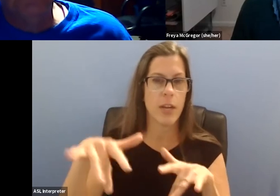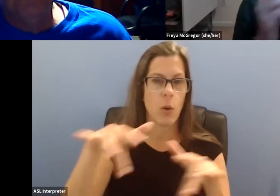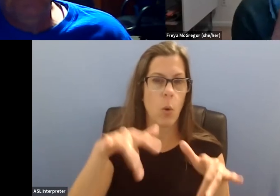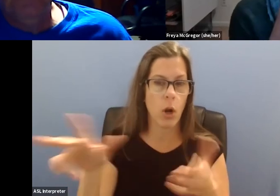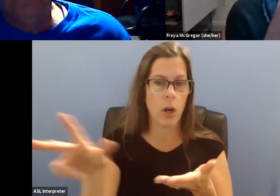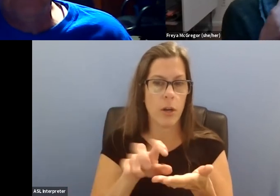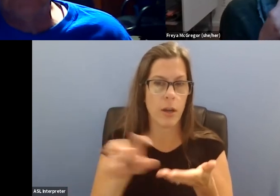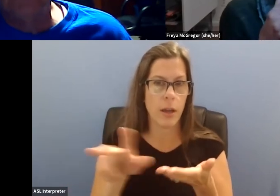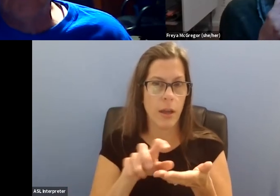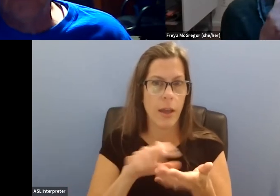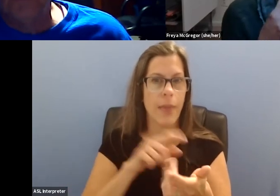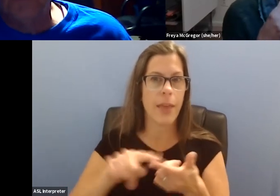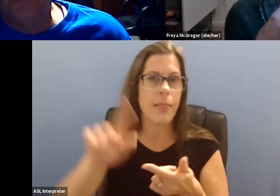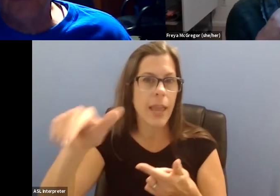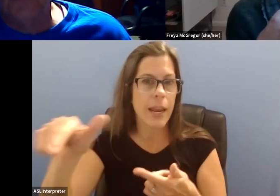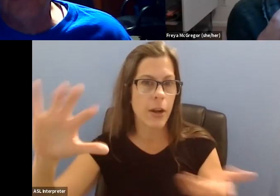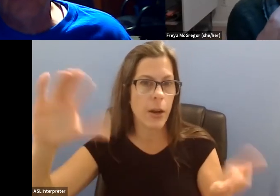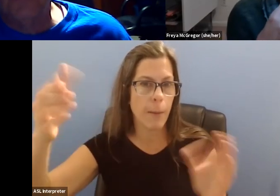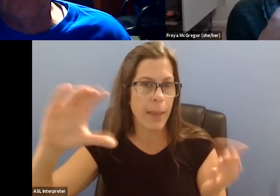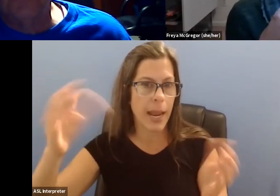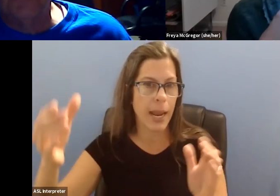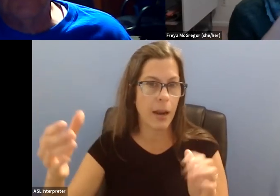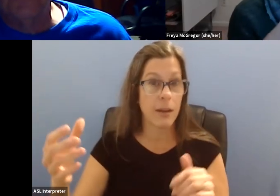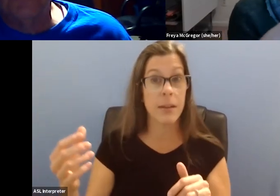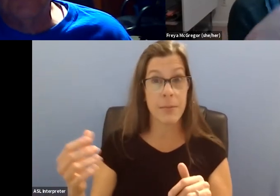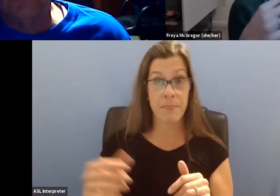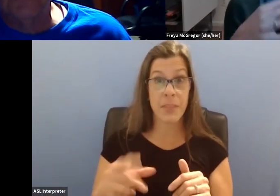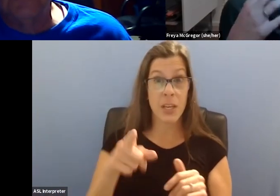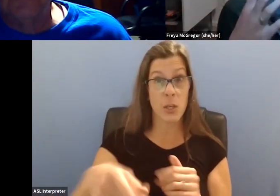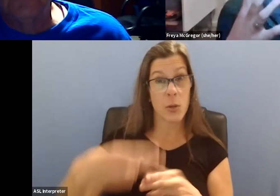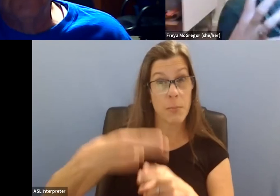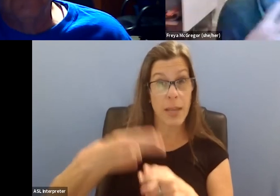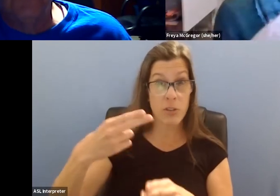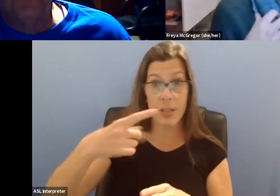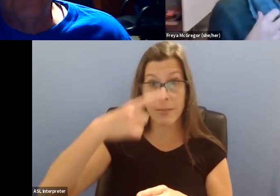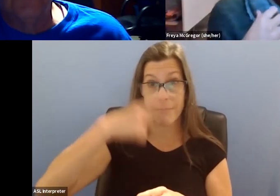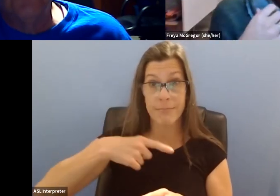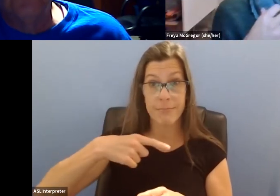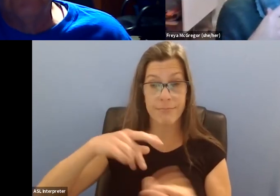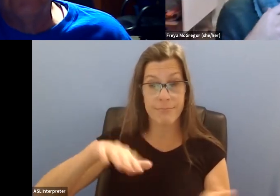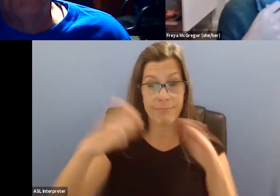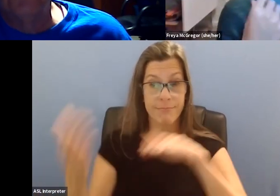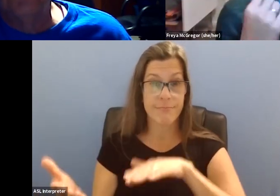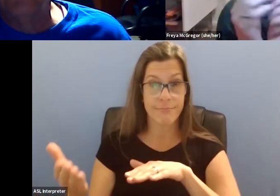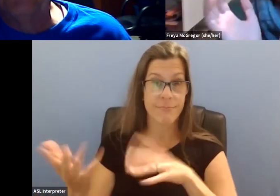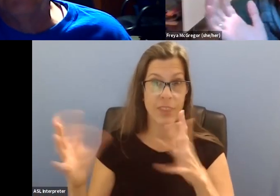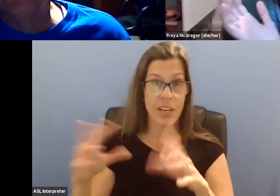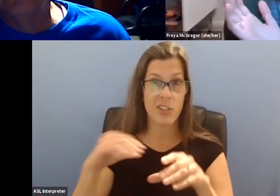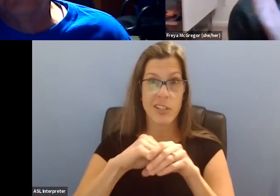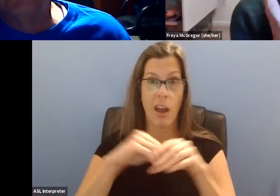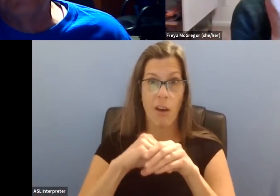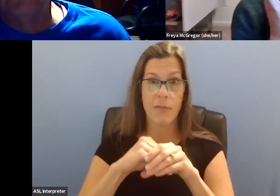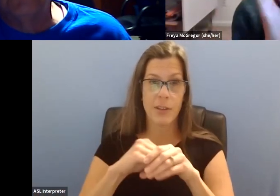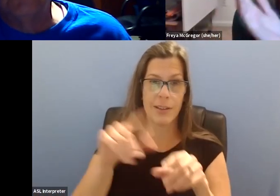What about, you mentioned like the taxidermied birds. Um, one thing that we, I should have got it prepared. It's over in a cupboard somewhere, but